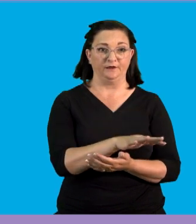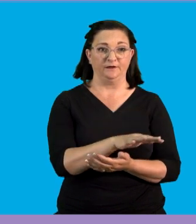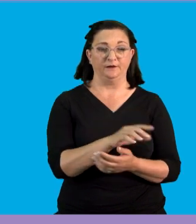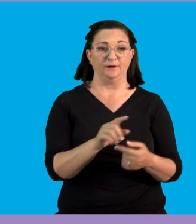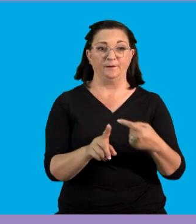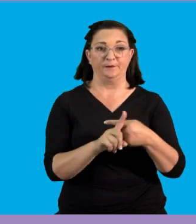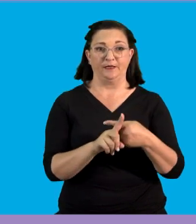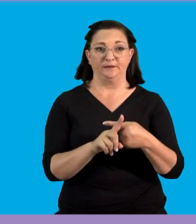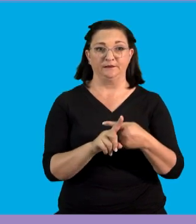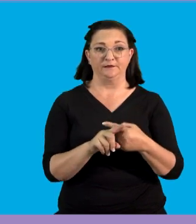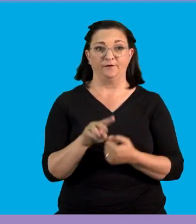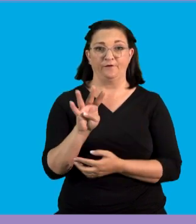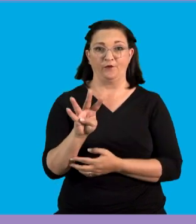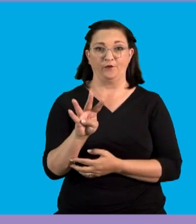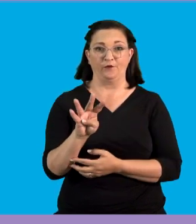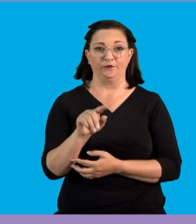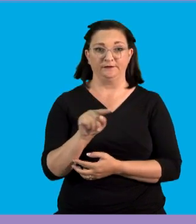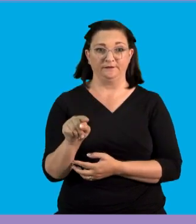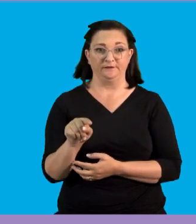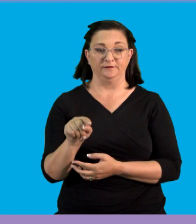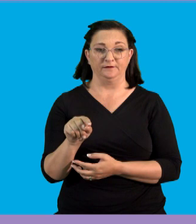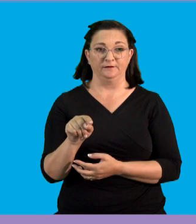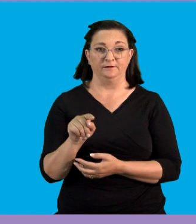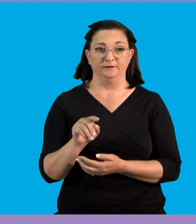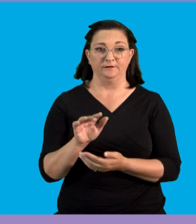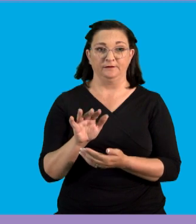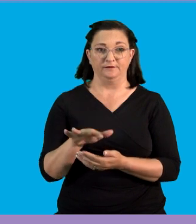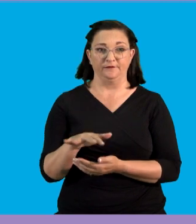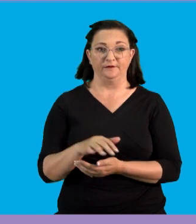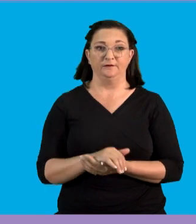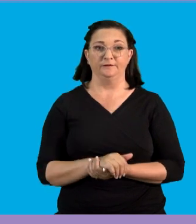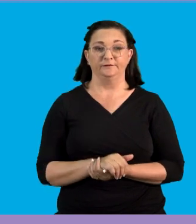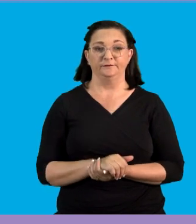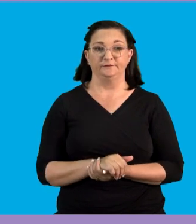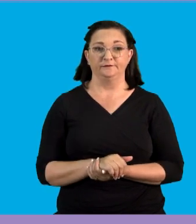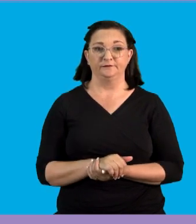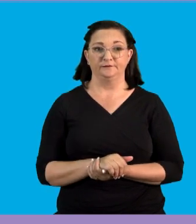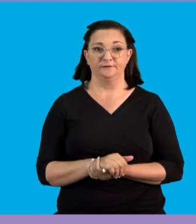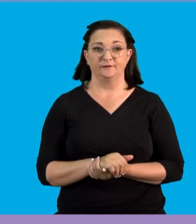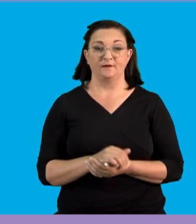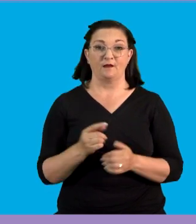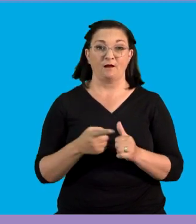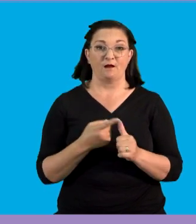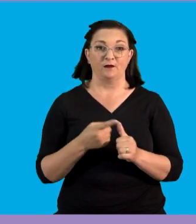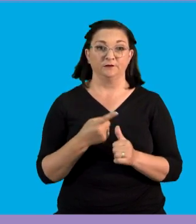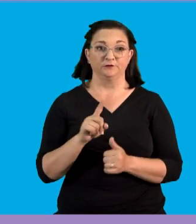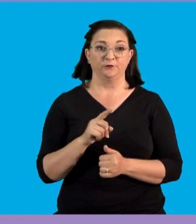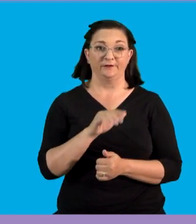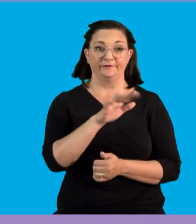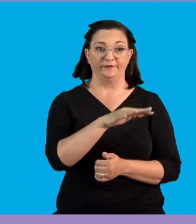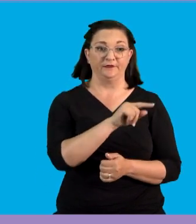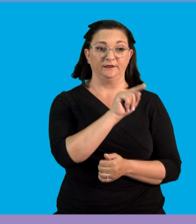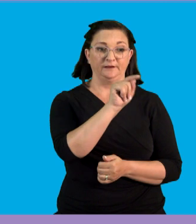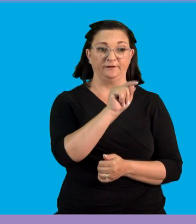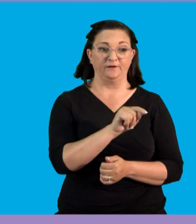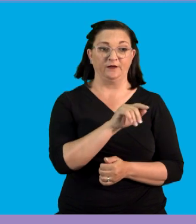by 15 plus 4 divided by 15, which is going to give us, from 15